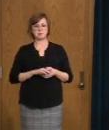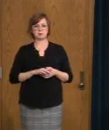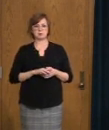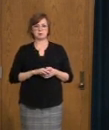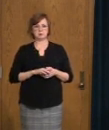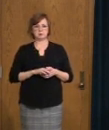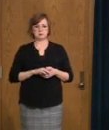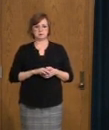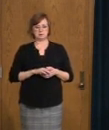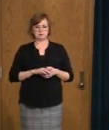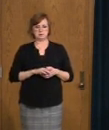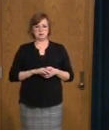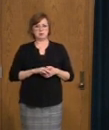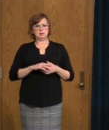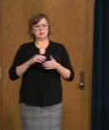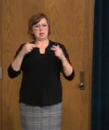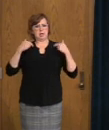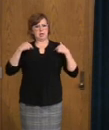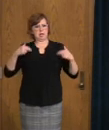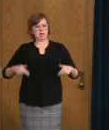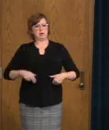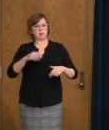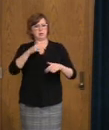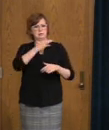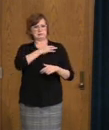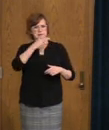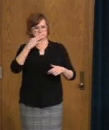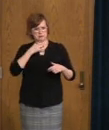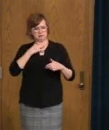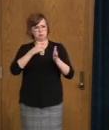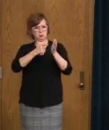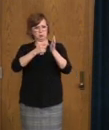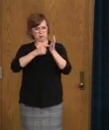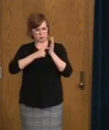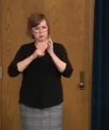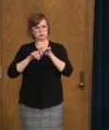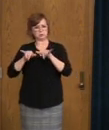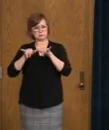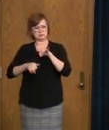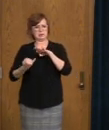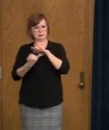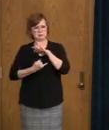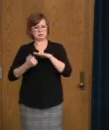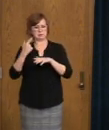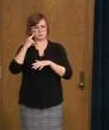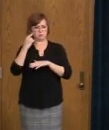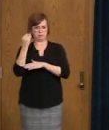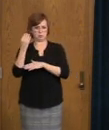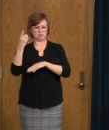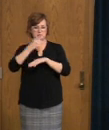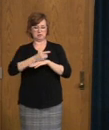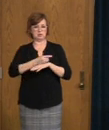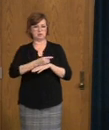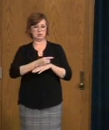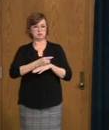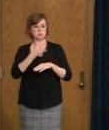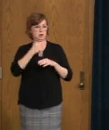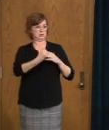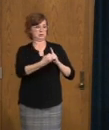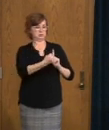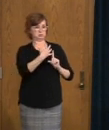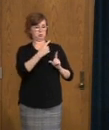are required to self-isolate because they themselves have been exposed to COVID-19, and we've been looking at that number that gets reported every day. Scott, I'm wondering if you can say